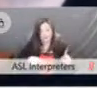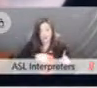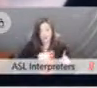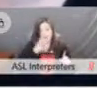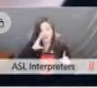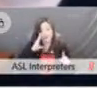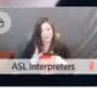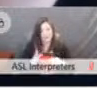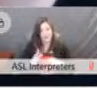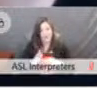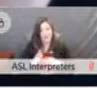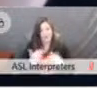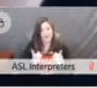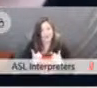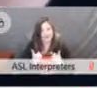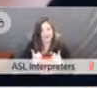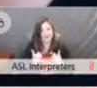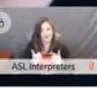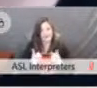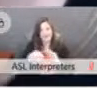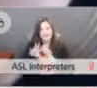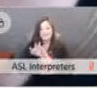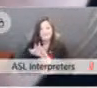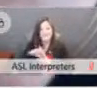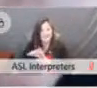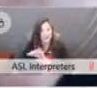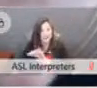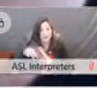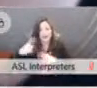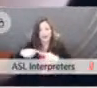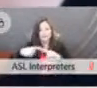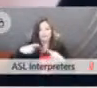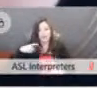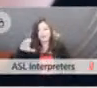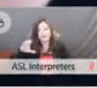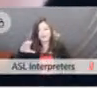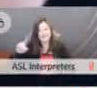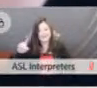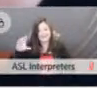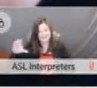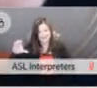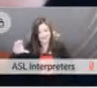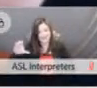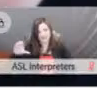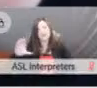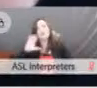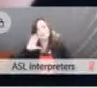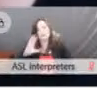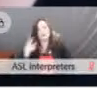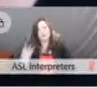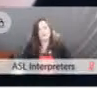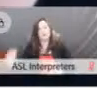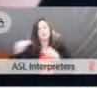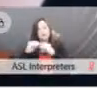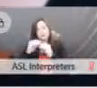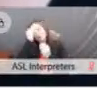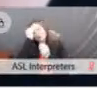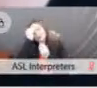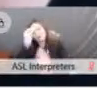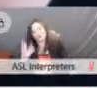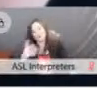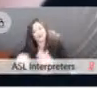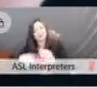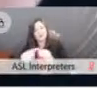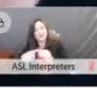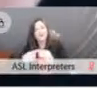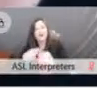to have a video which comes from the CDC that's going to give you even more information about